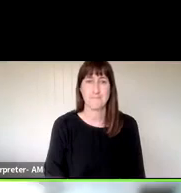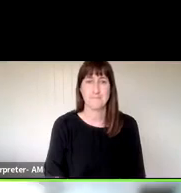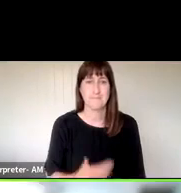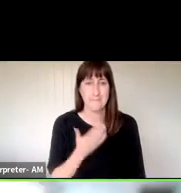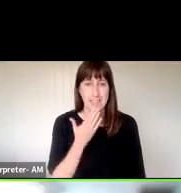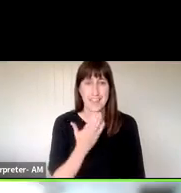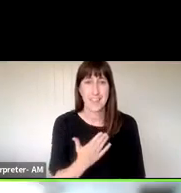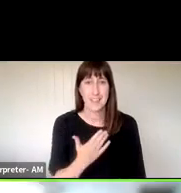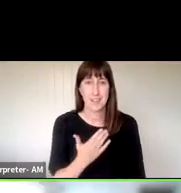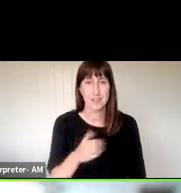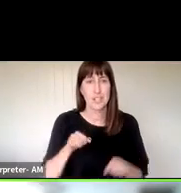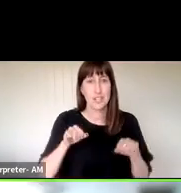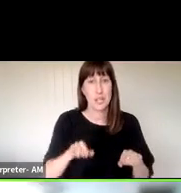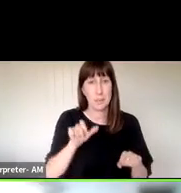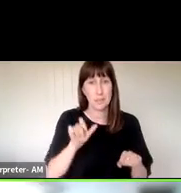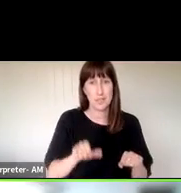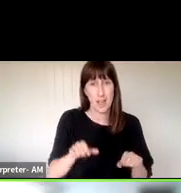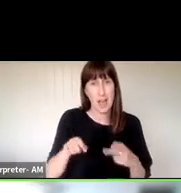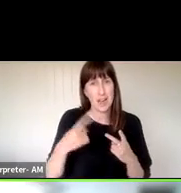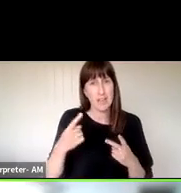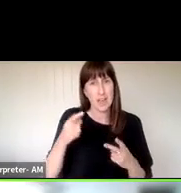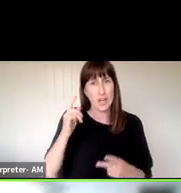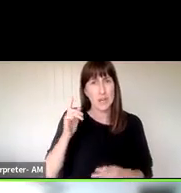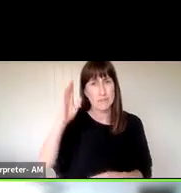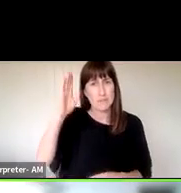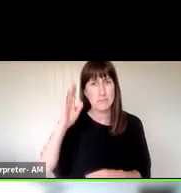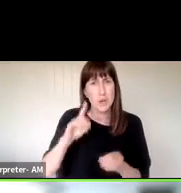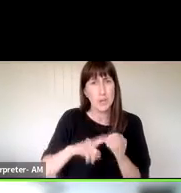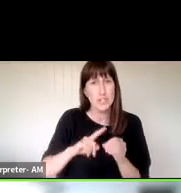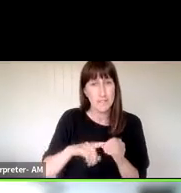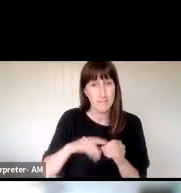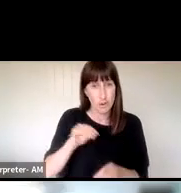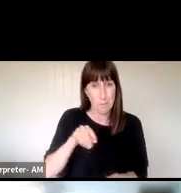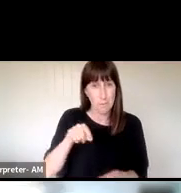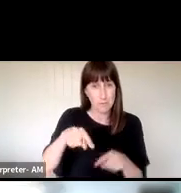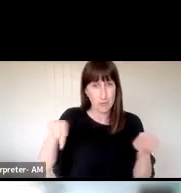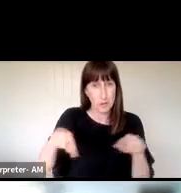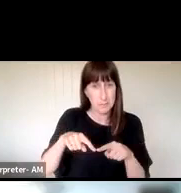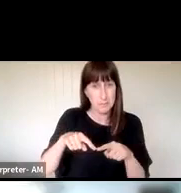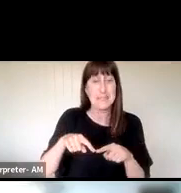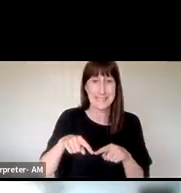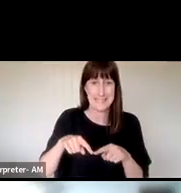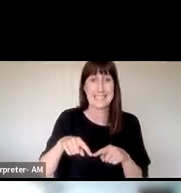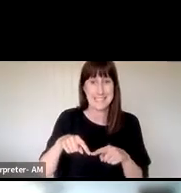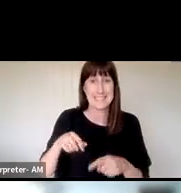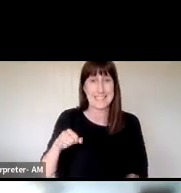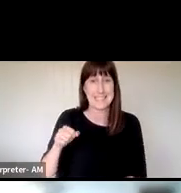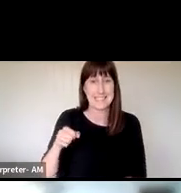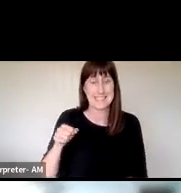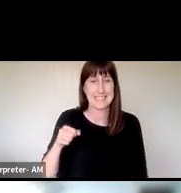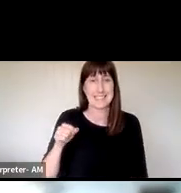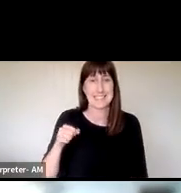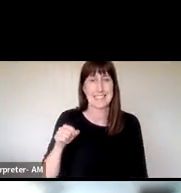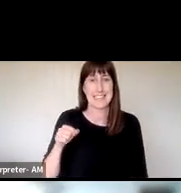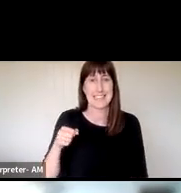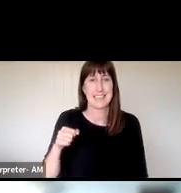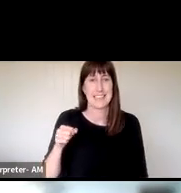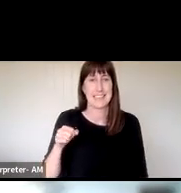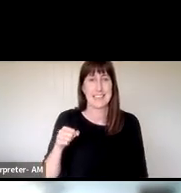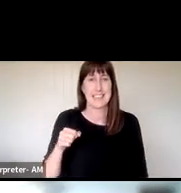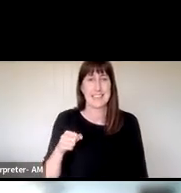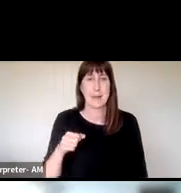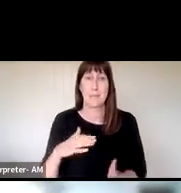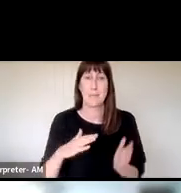Thank you. And was there another question from the room? If not, yes, there is. Okay, yes, thank you. Angie,